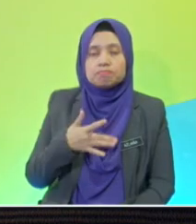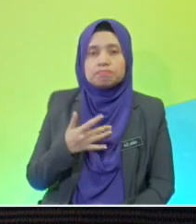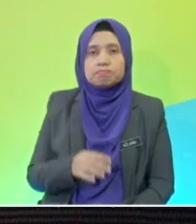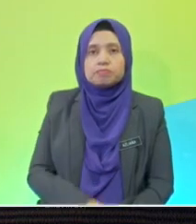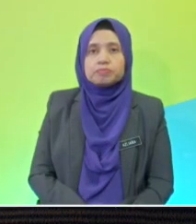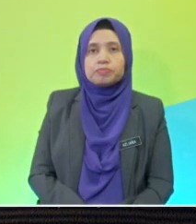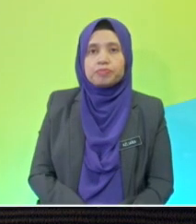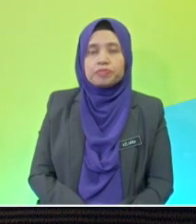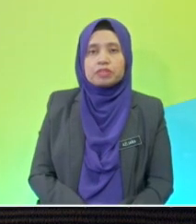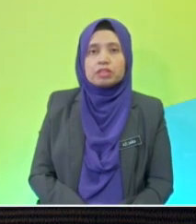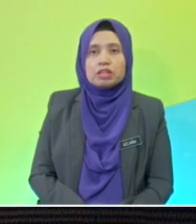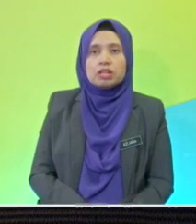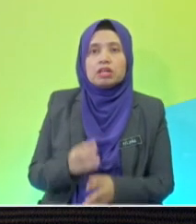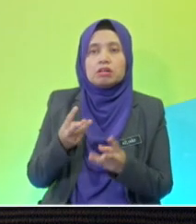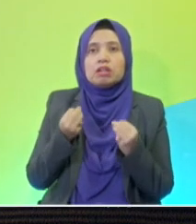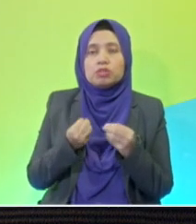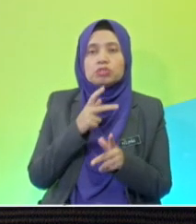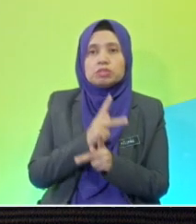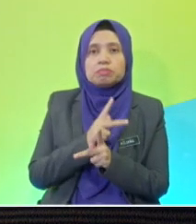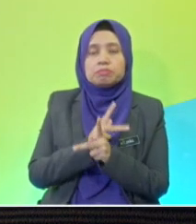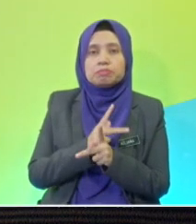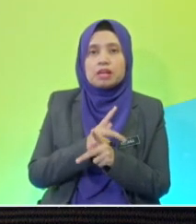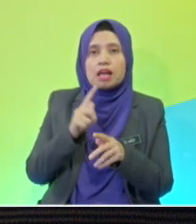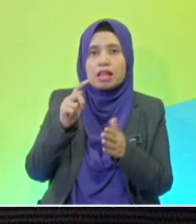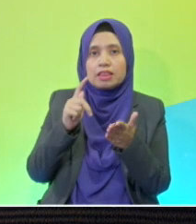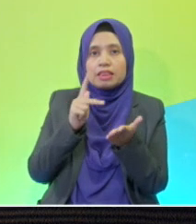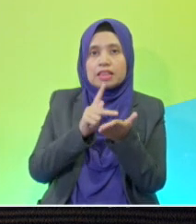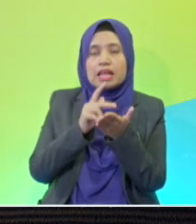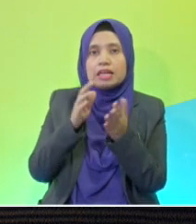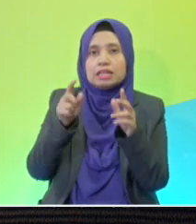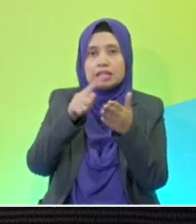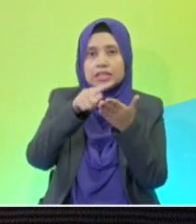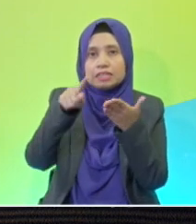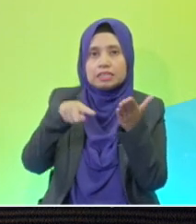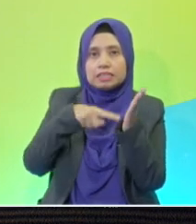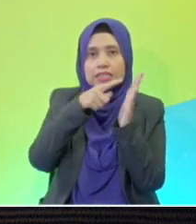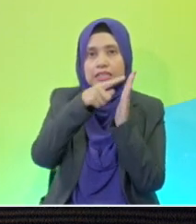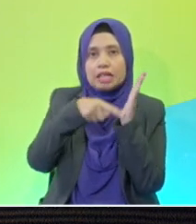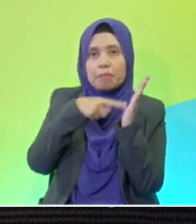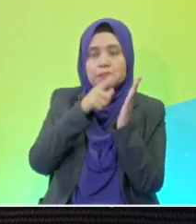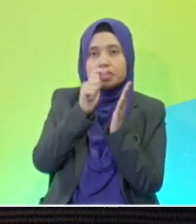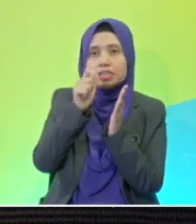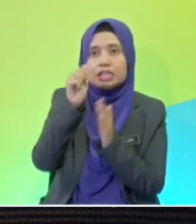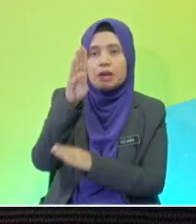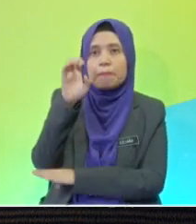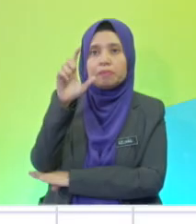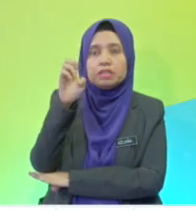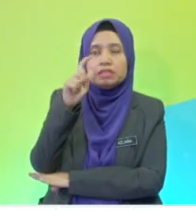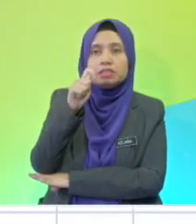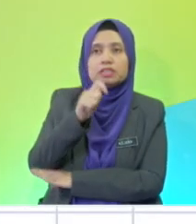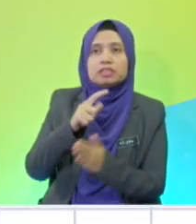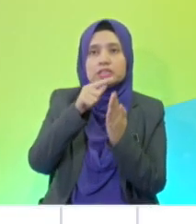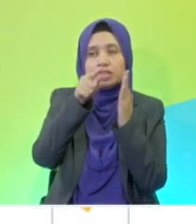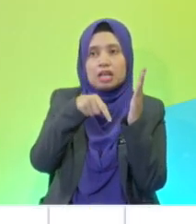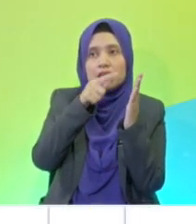and she wants to keep a tablet. Oh, okay. Do you have what type of tablet do you have, Shahira?